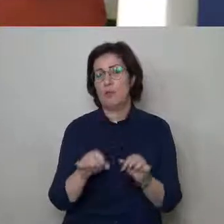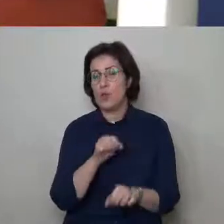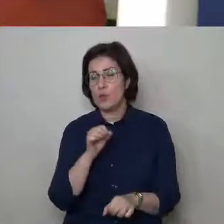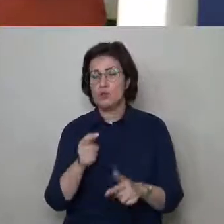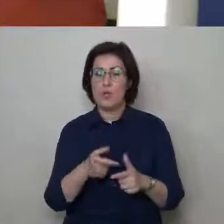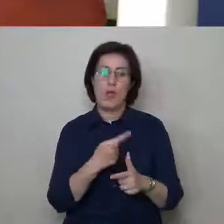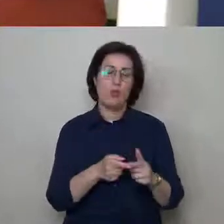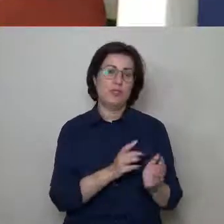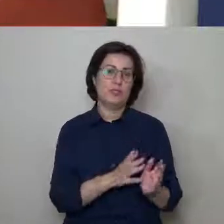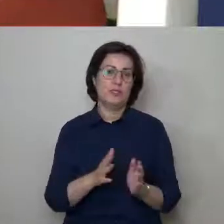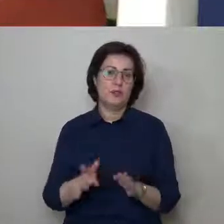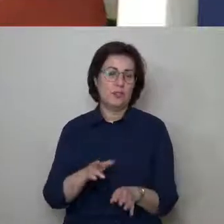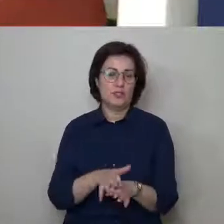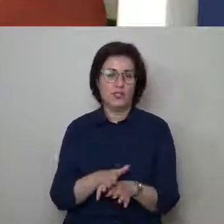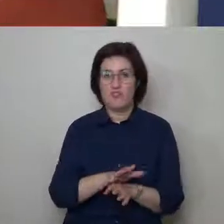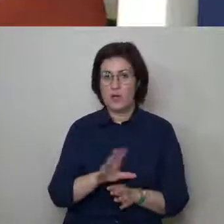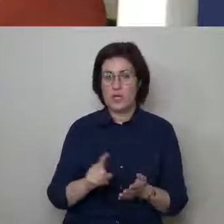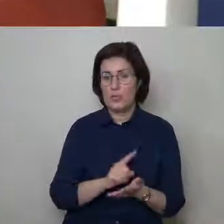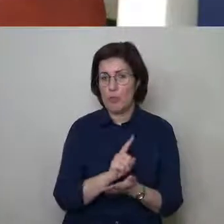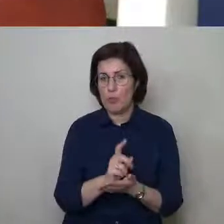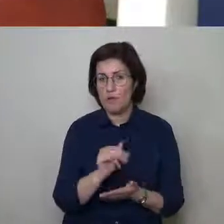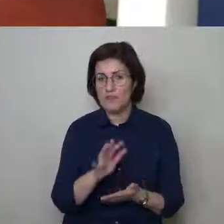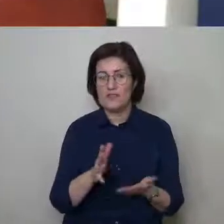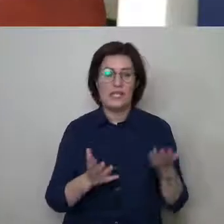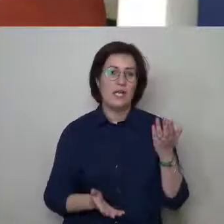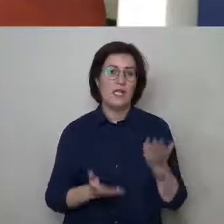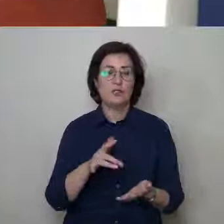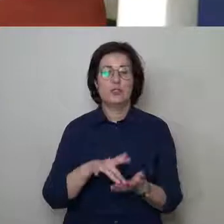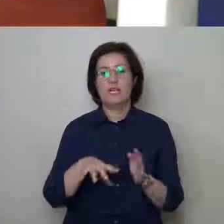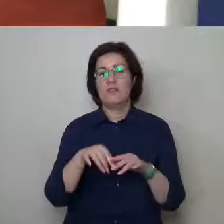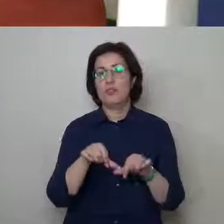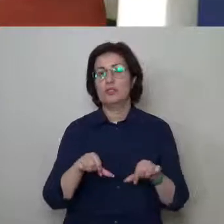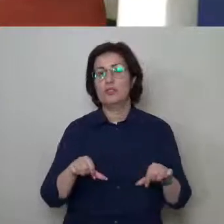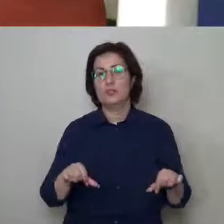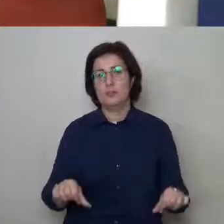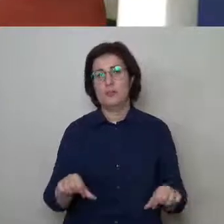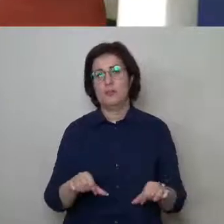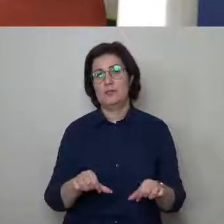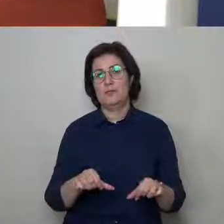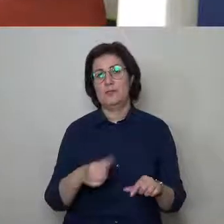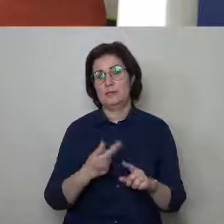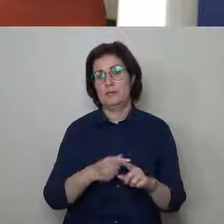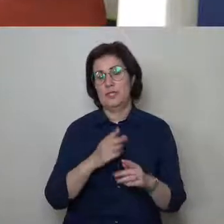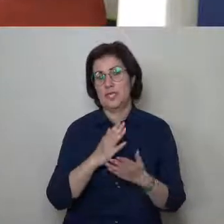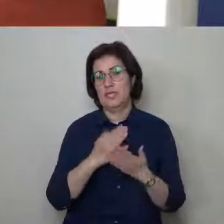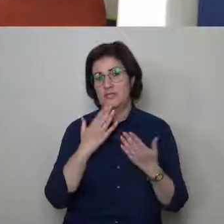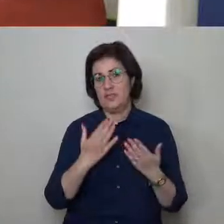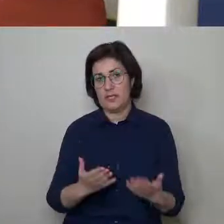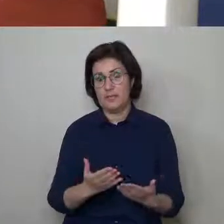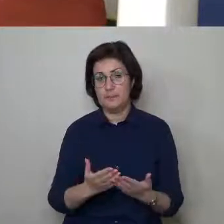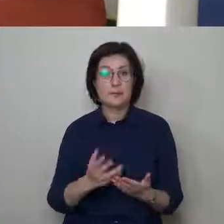because of systemic or even one-off blatant violation if the CEC gets proper